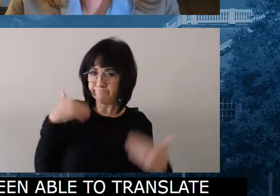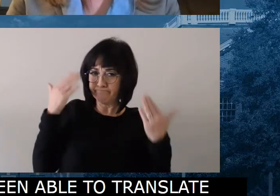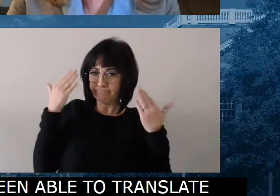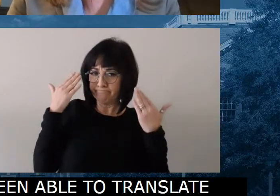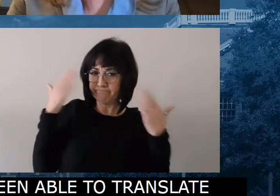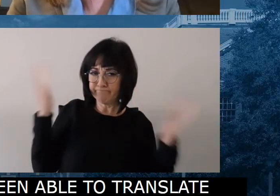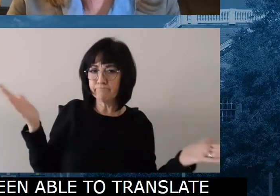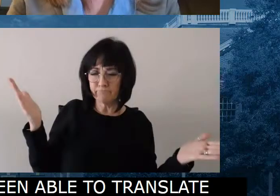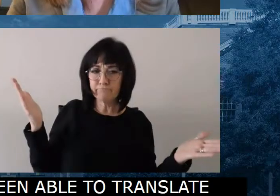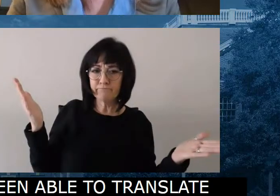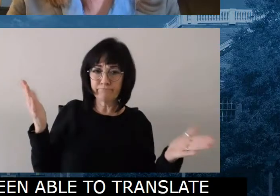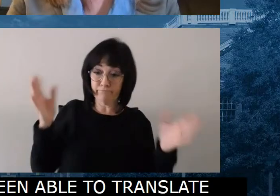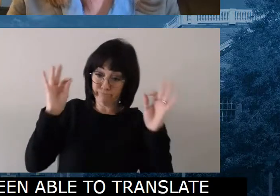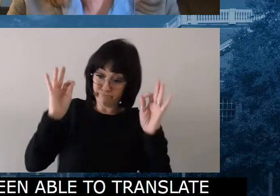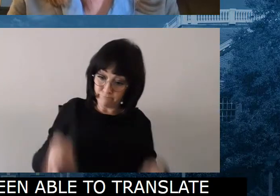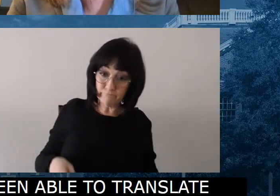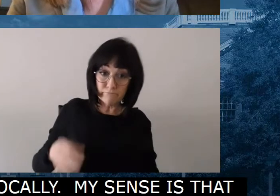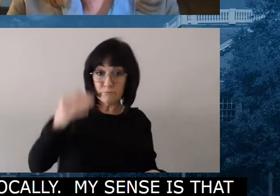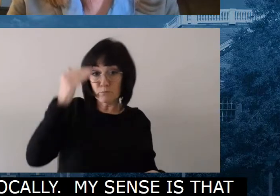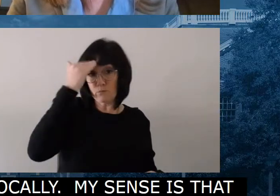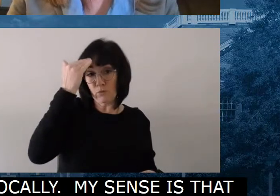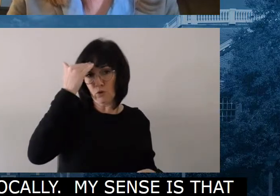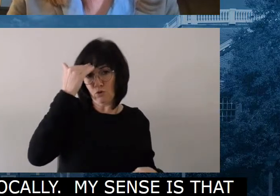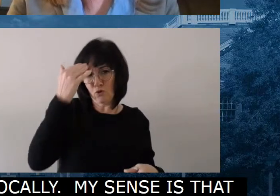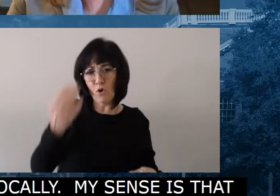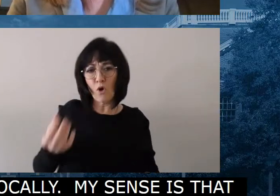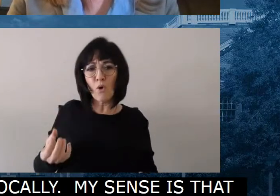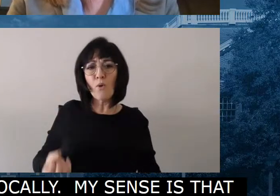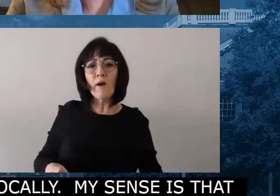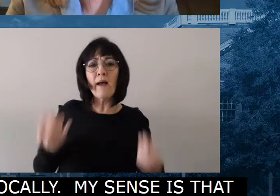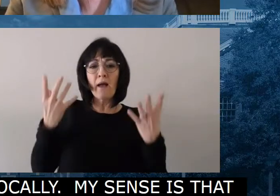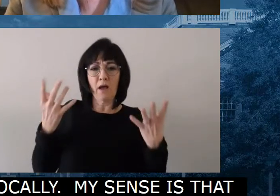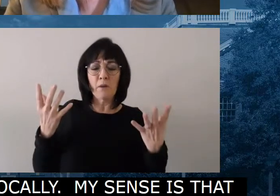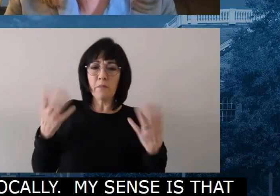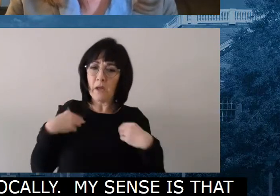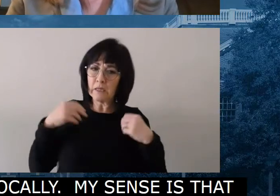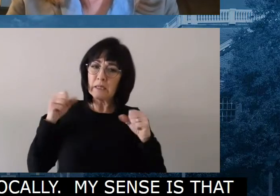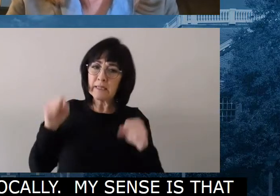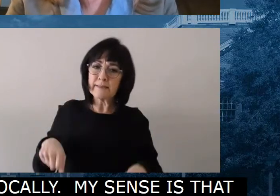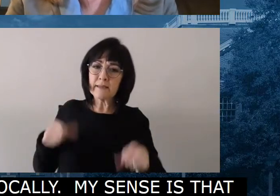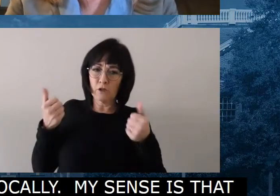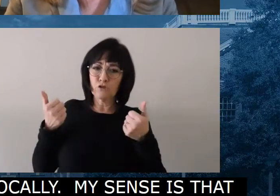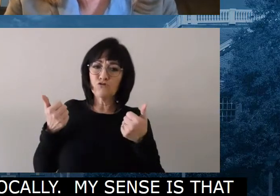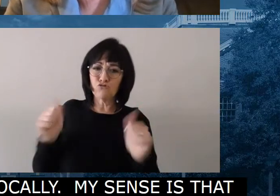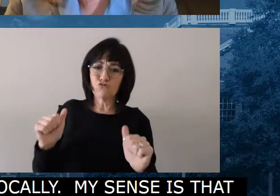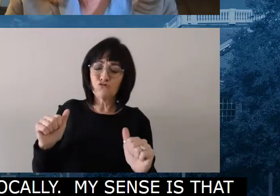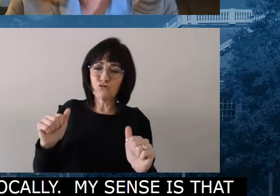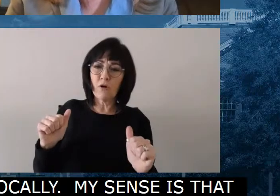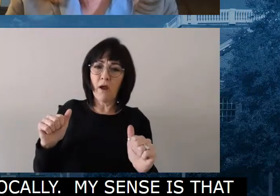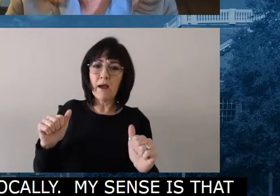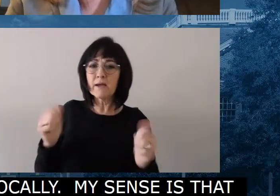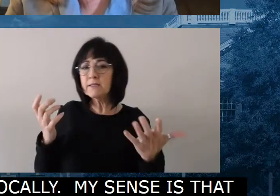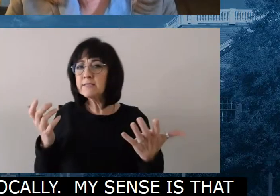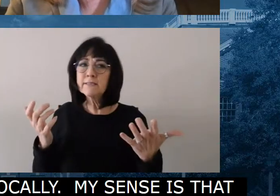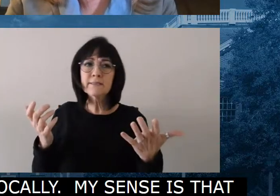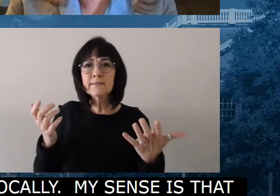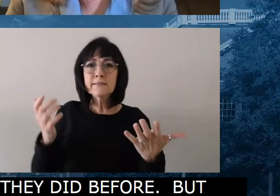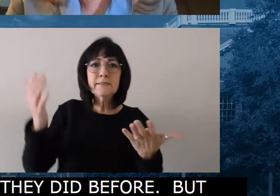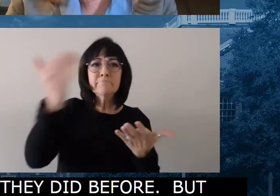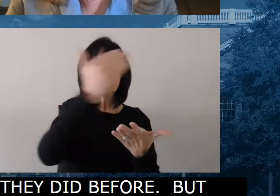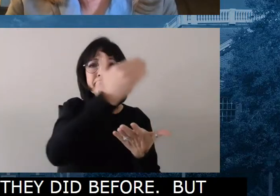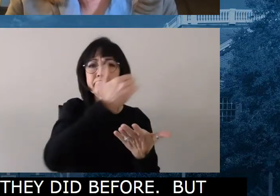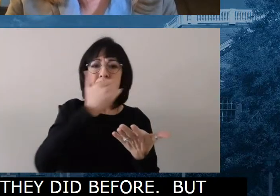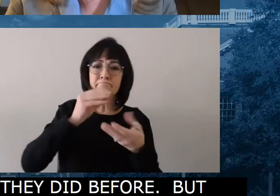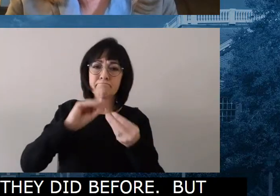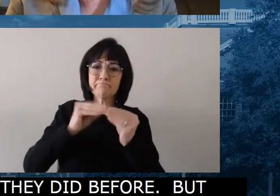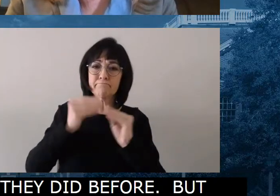before, but that's very sketchy. We could try to get you an answer for that. It'll be much greater,